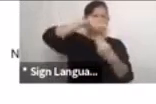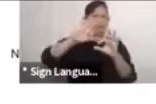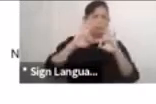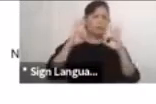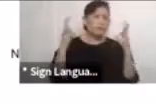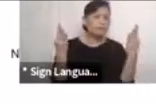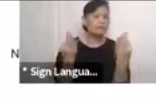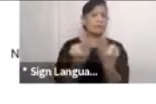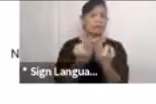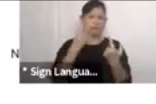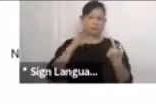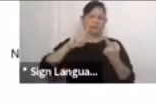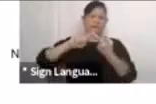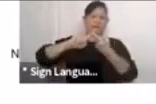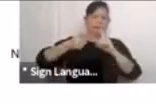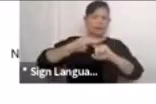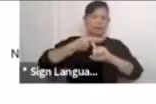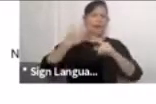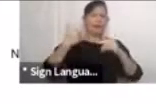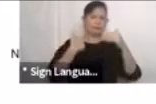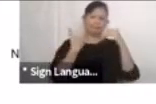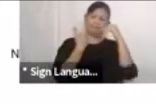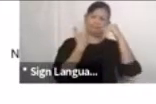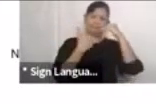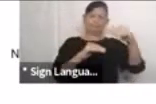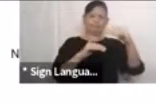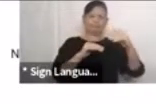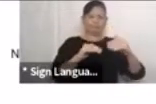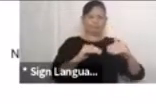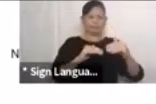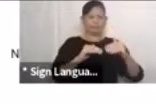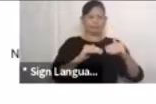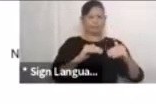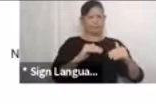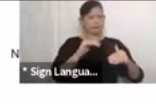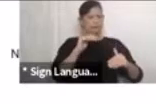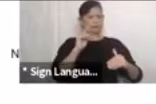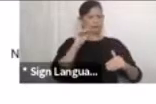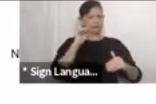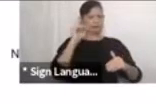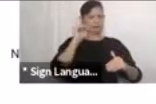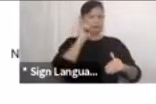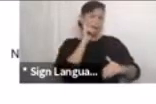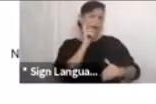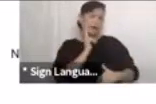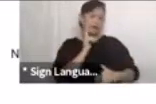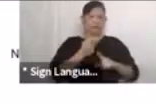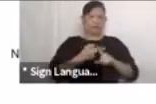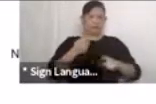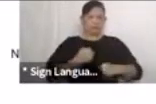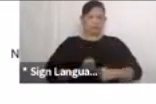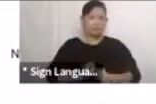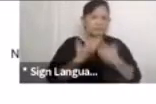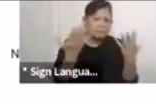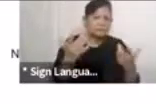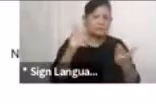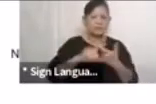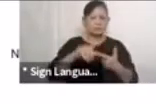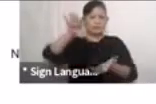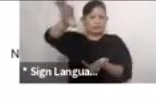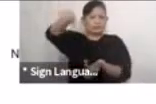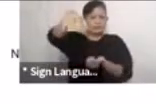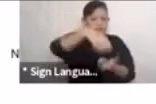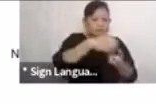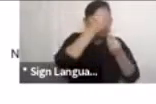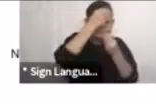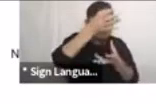friends. That limits them from, you know, expressing themselves or accessing information, you know, which are very relevant for